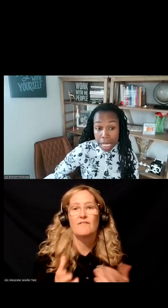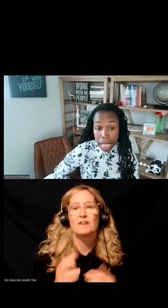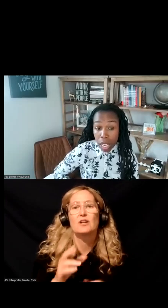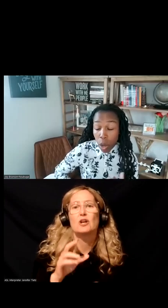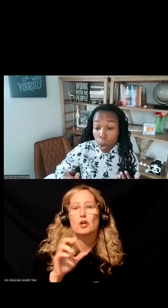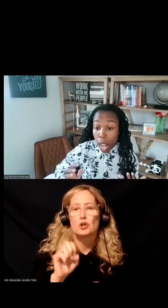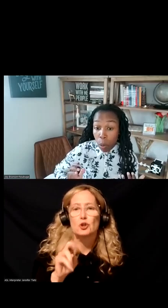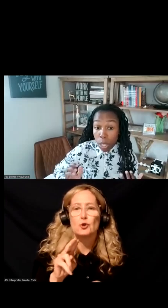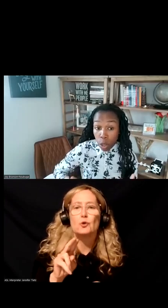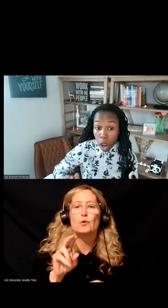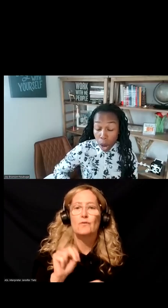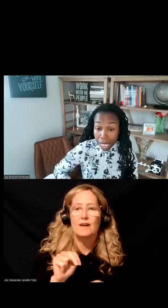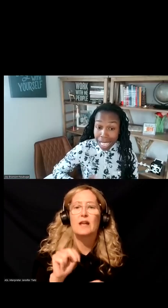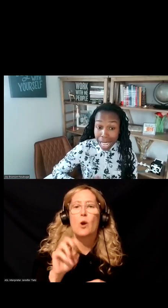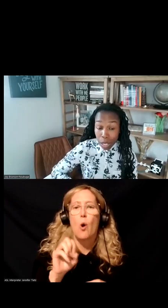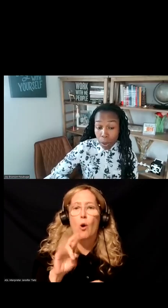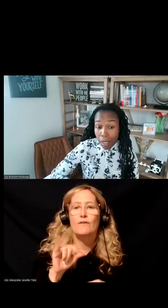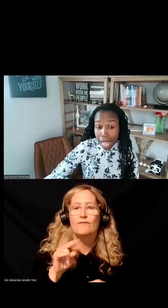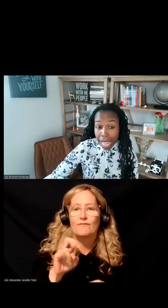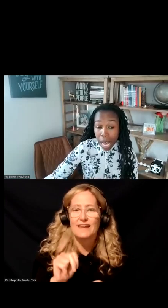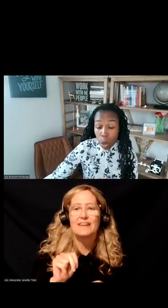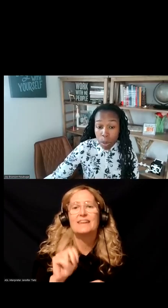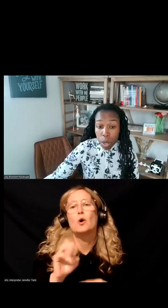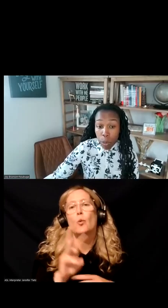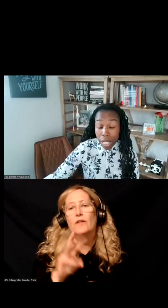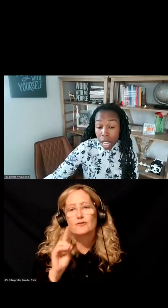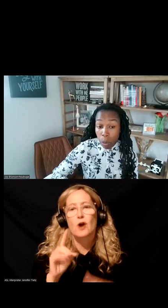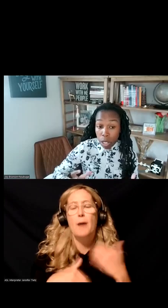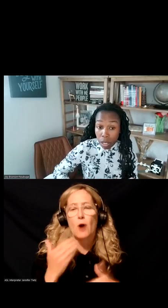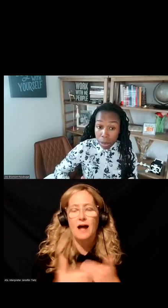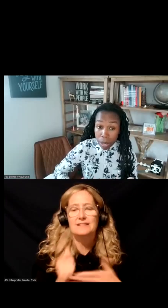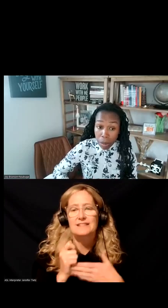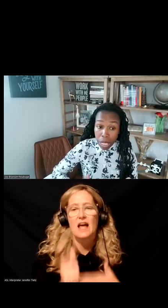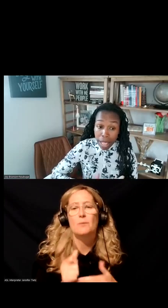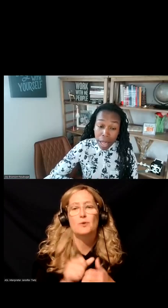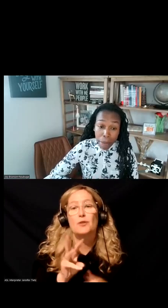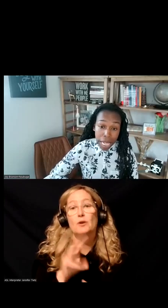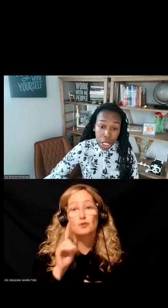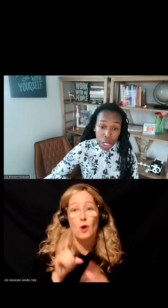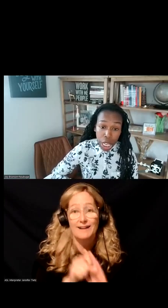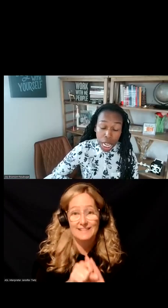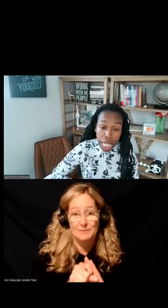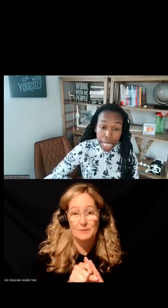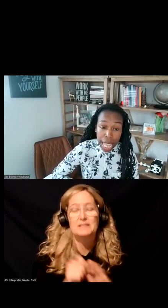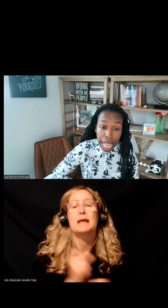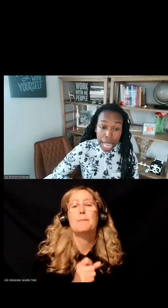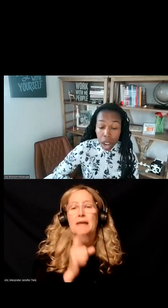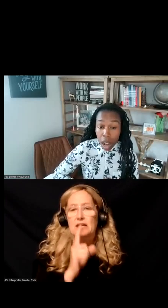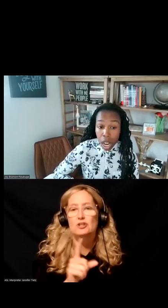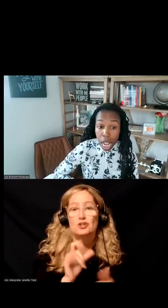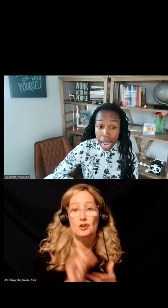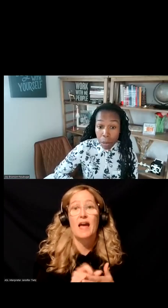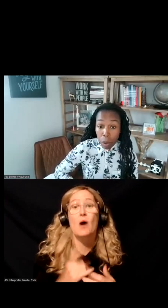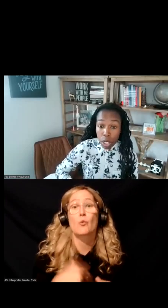buprenorphine assisted withdrawal process as well, as it helps with the withdrawal symptoms, and then making sure that